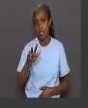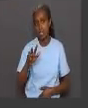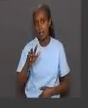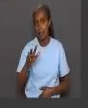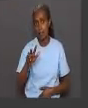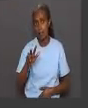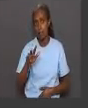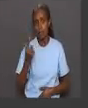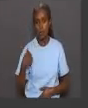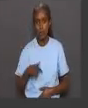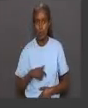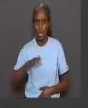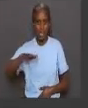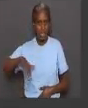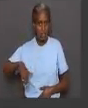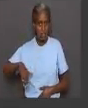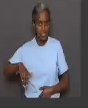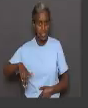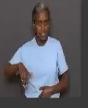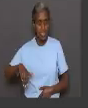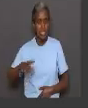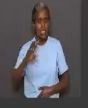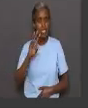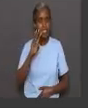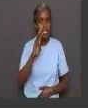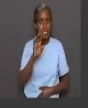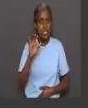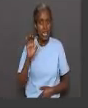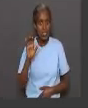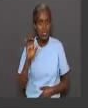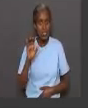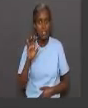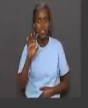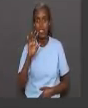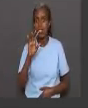1/3, we are left with